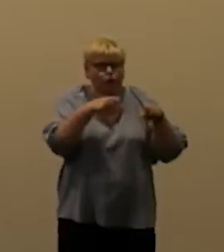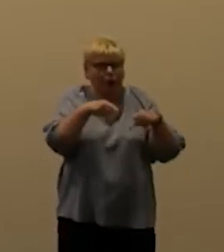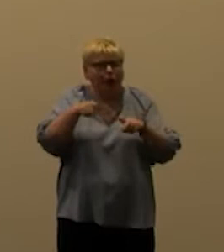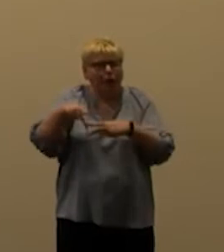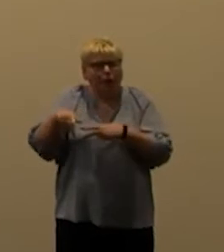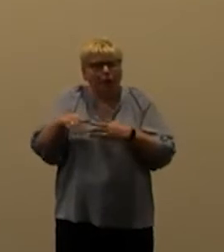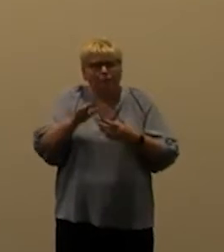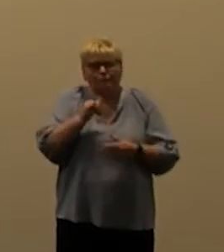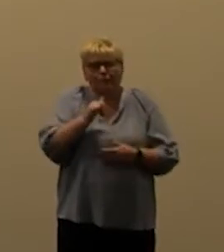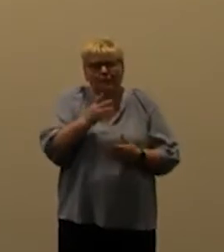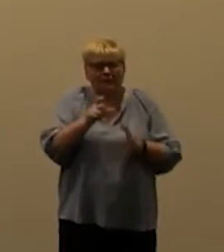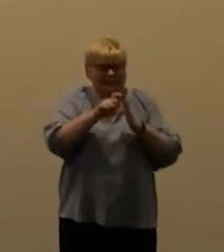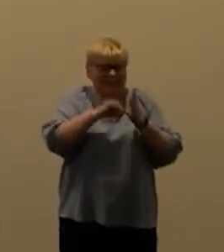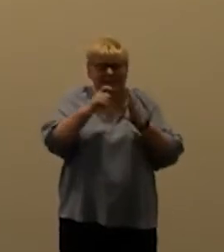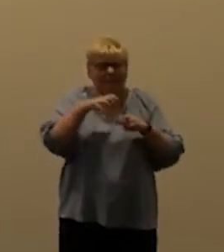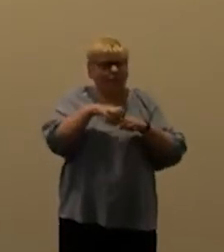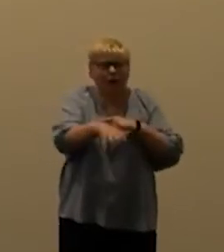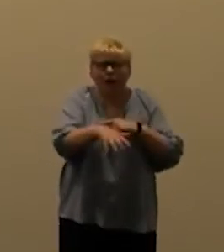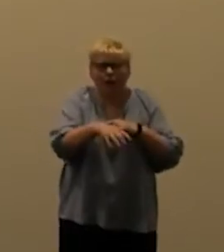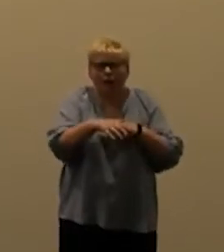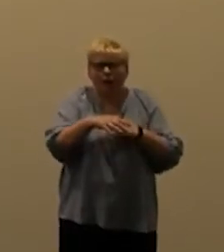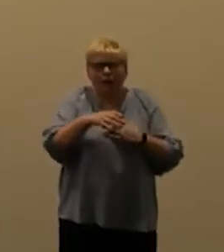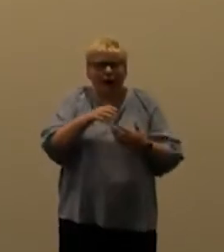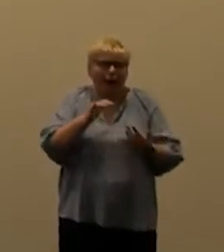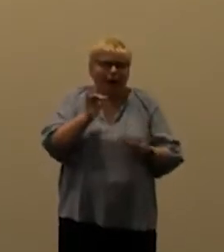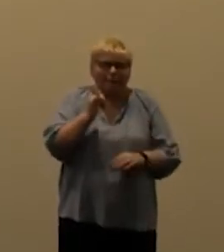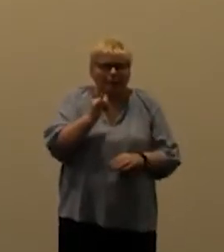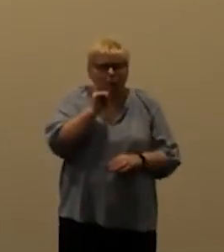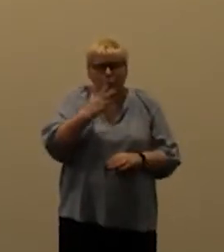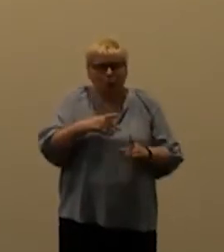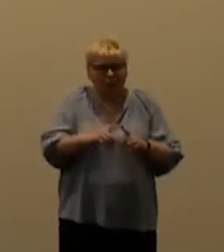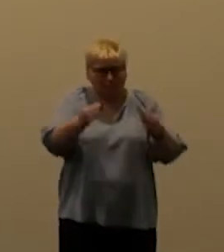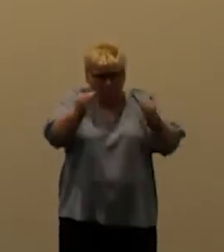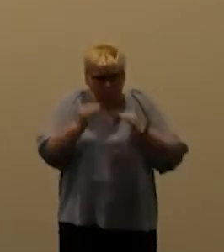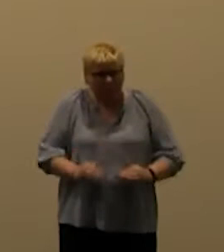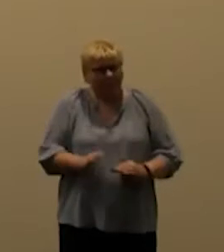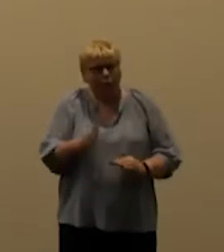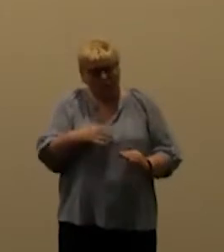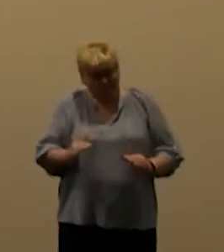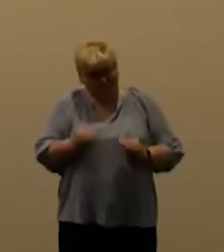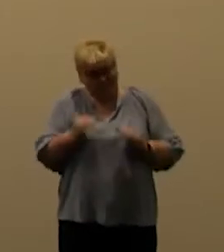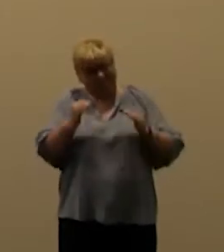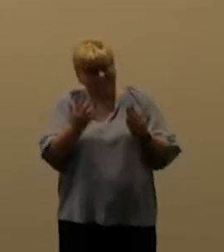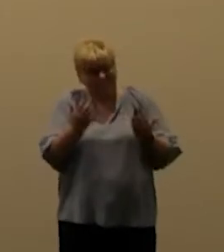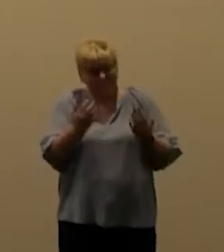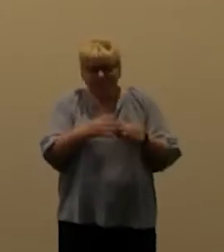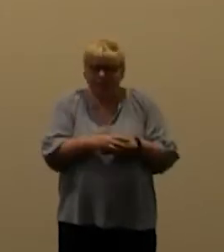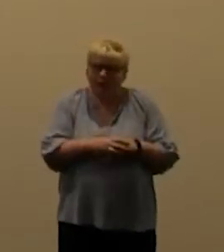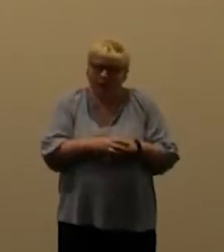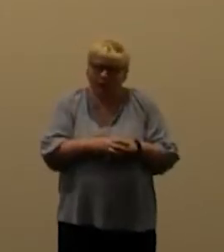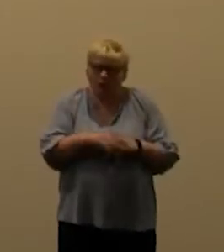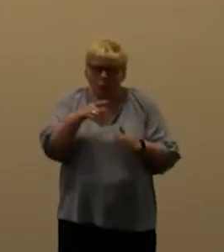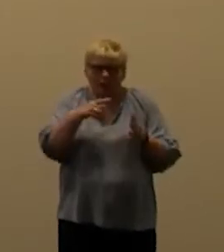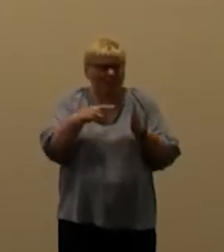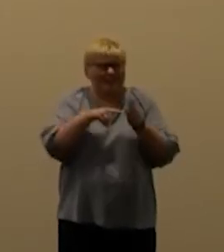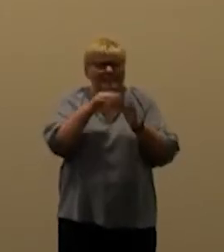in a DSC file. I typically wouldn't go to that low level, but you could define a bunch of channels up front in a team and say the